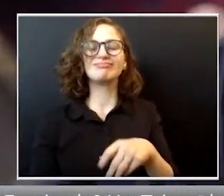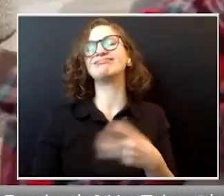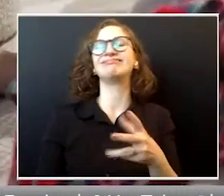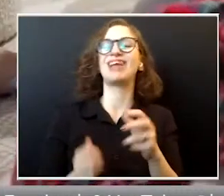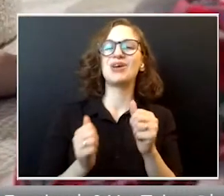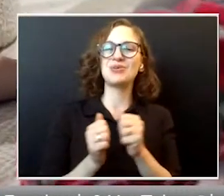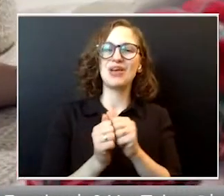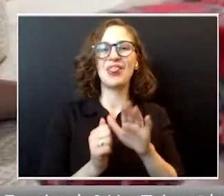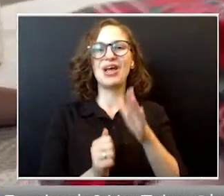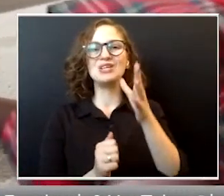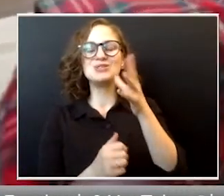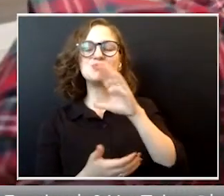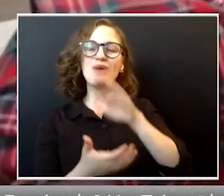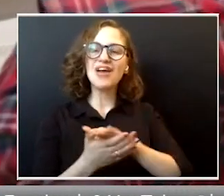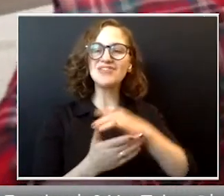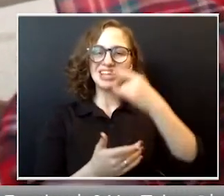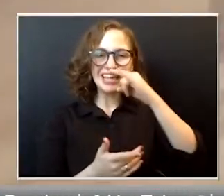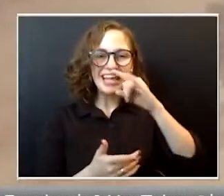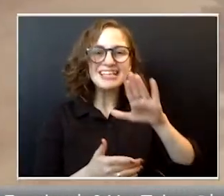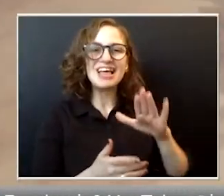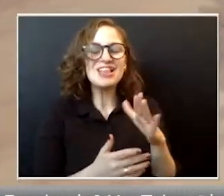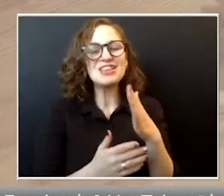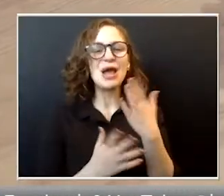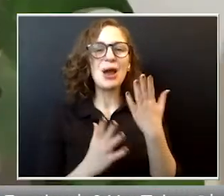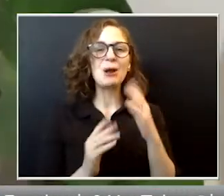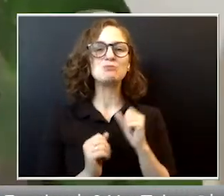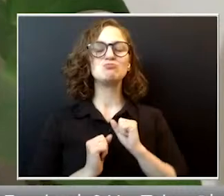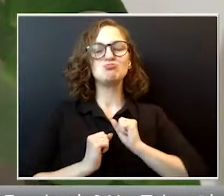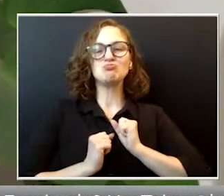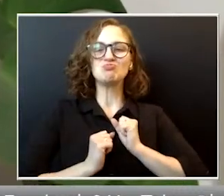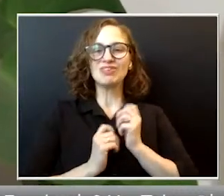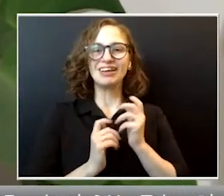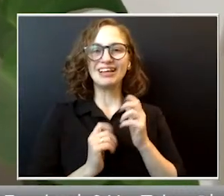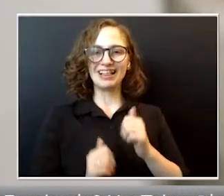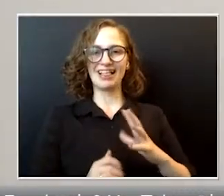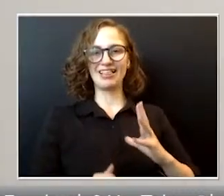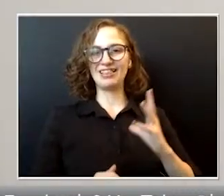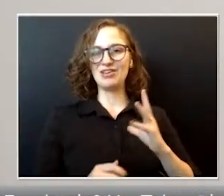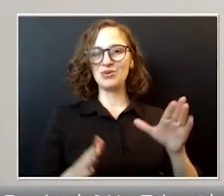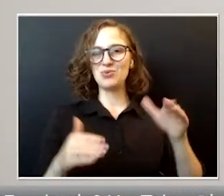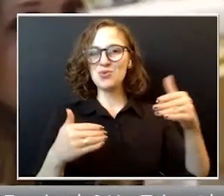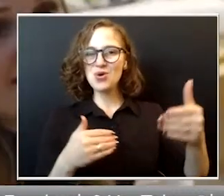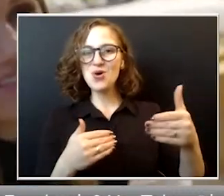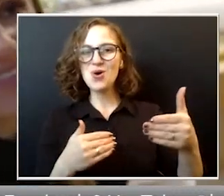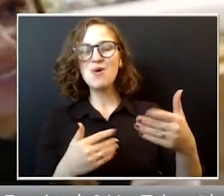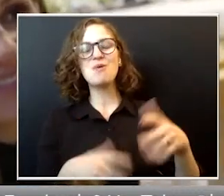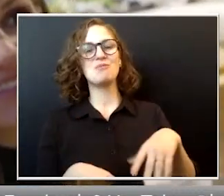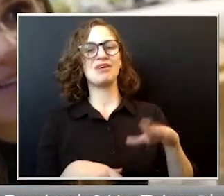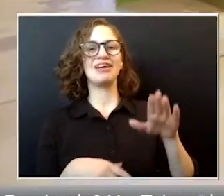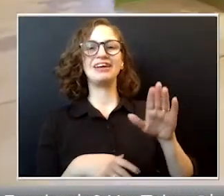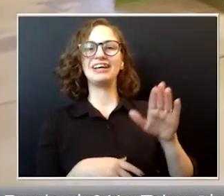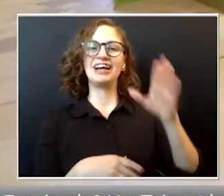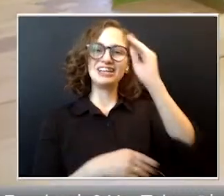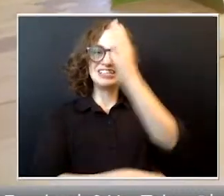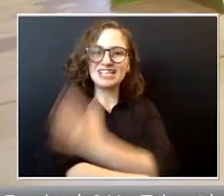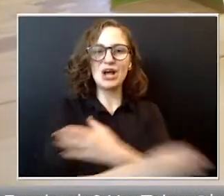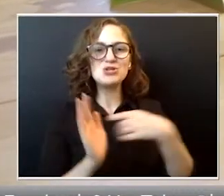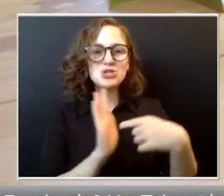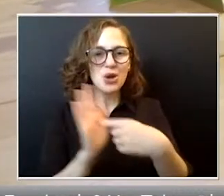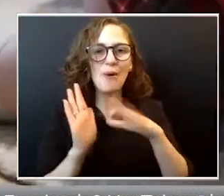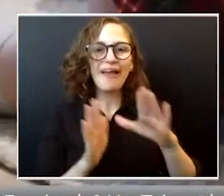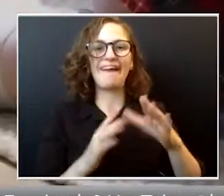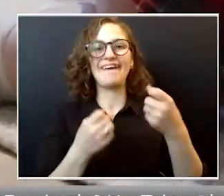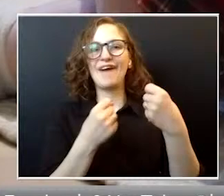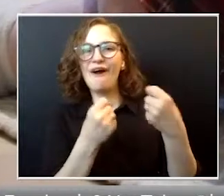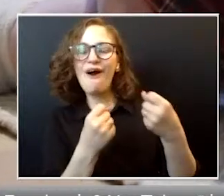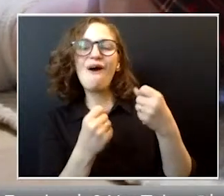living room, Go, Emmylou. Good job, Emma. their son proudly showing off his collection of cars, airplanes, and trucks, It's a Jeep. their baby girl just